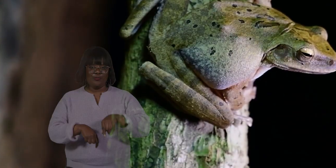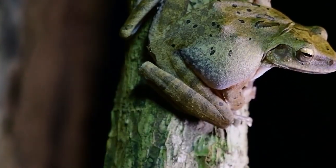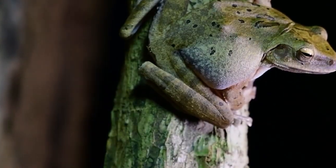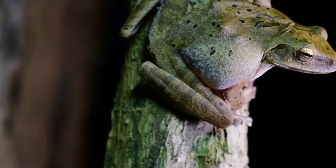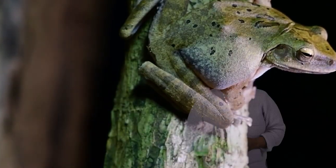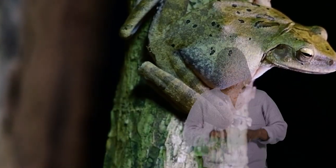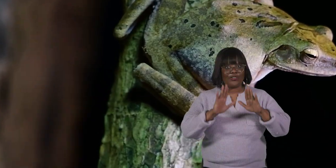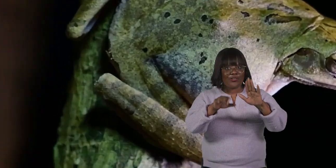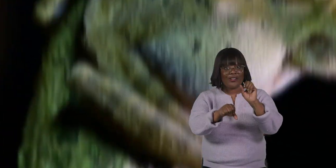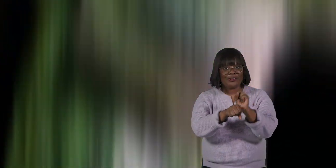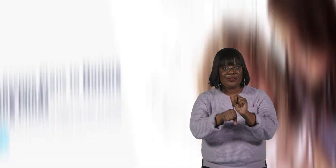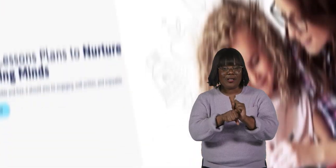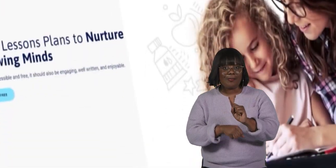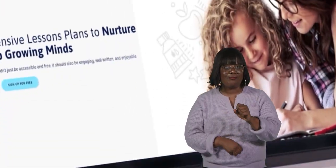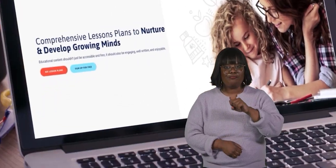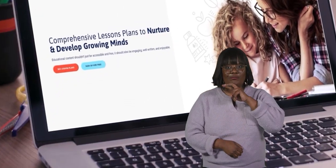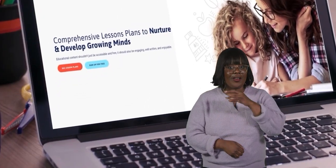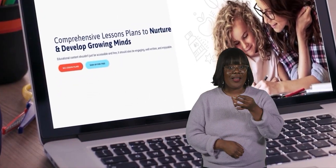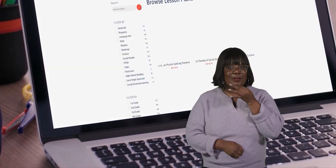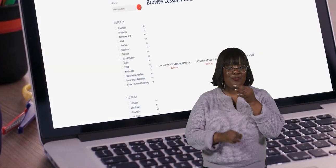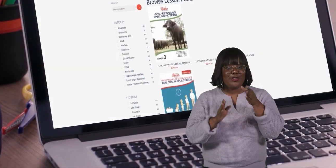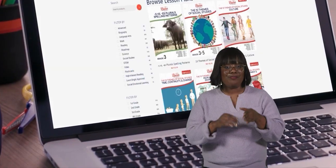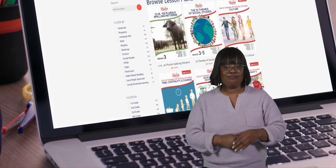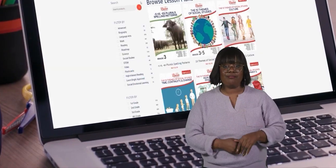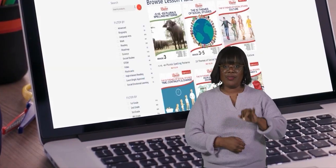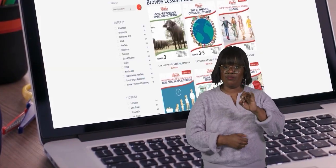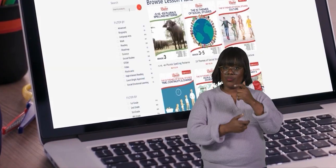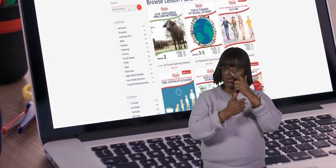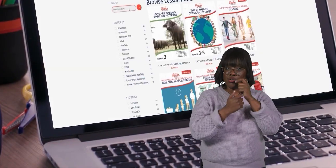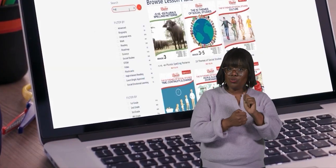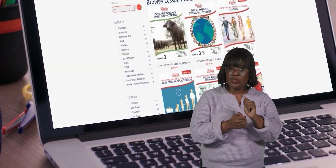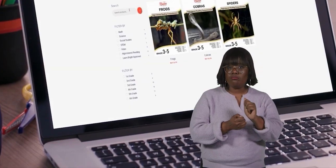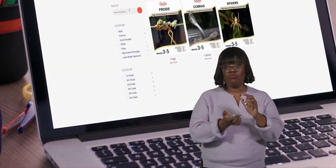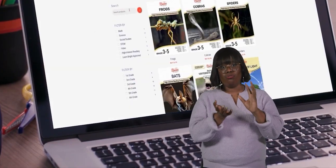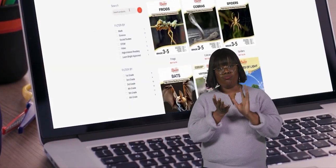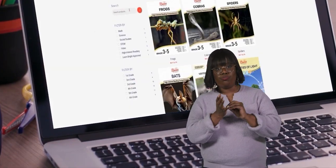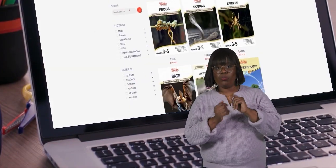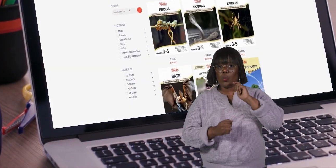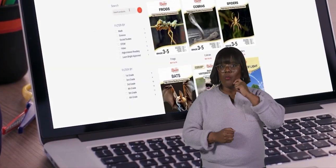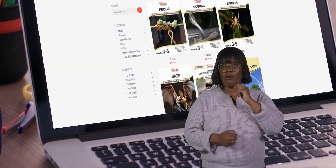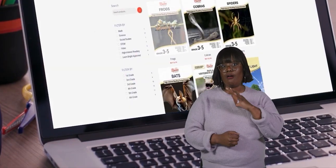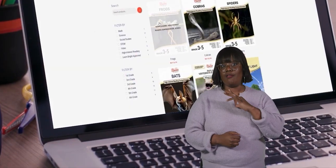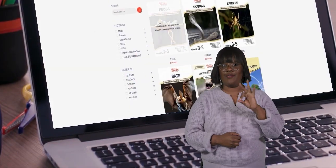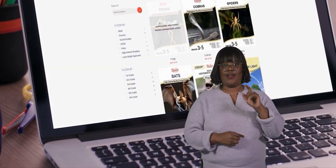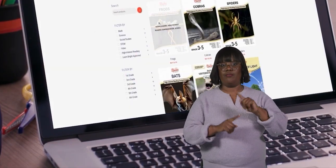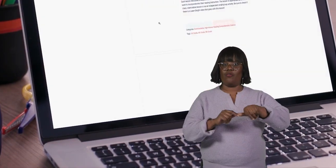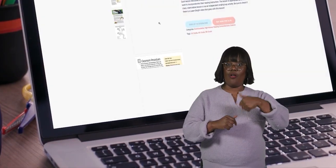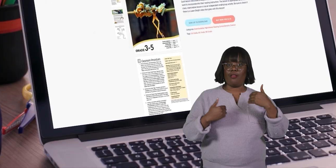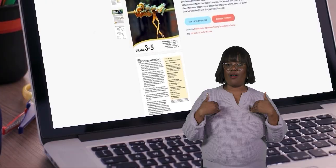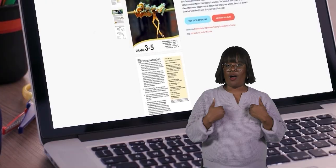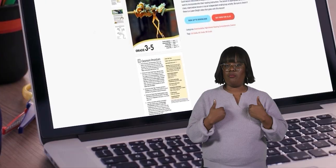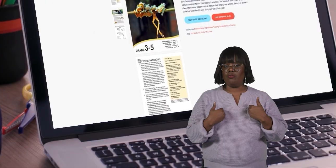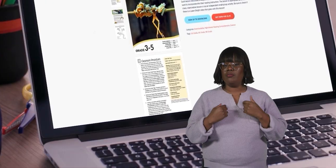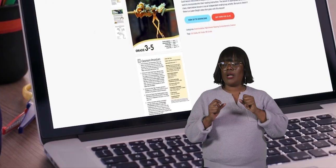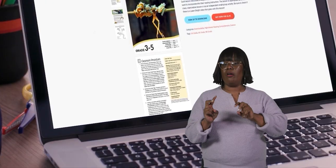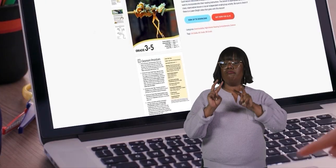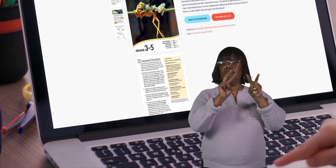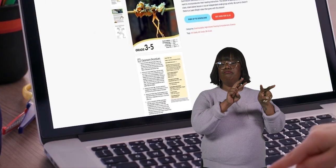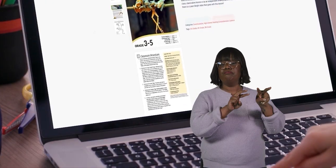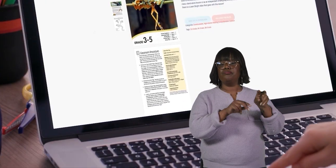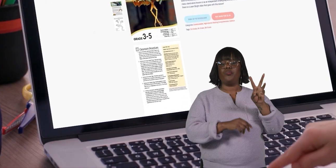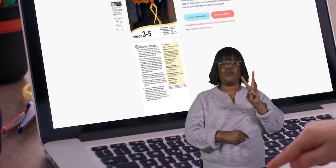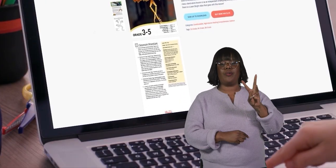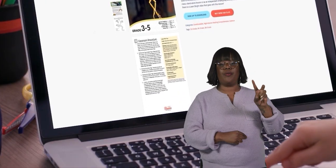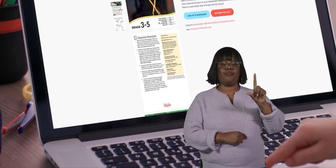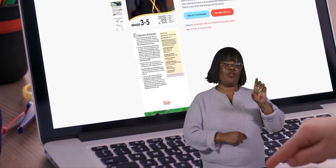work, frog experts! If you are interested in learning cool facts about other animals, make sure to check out LearnBrite